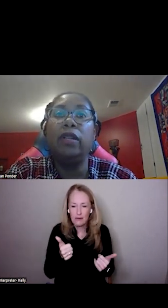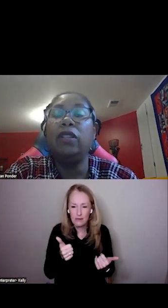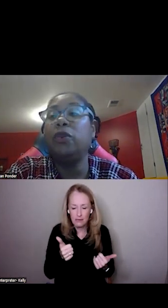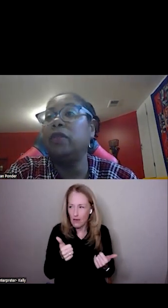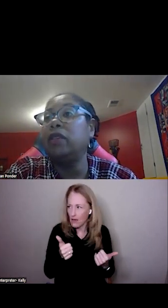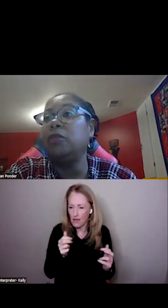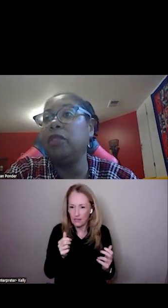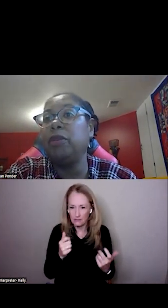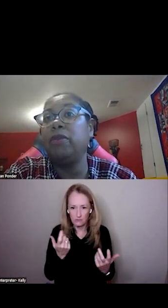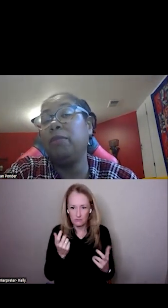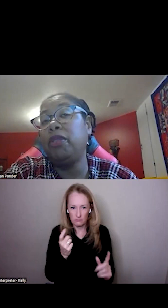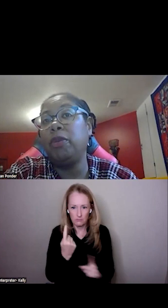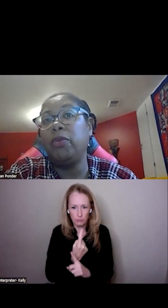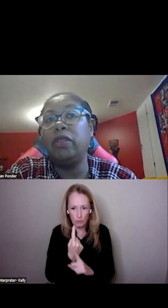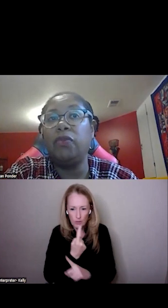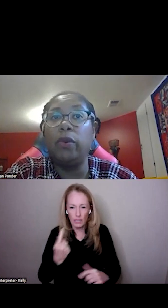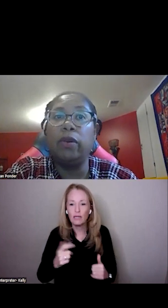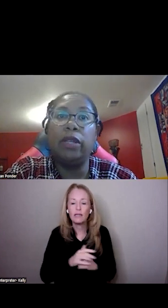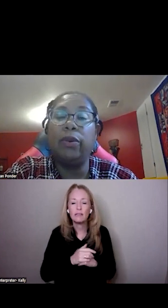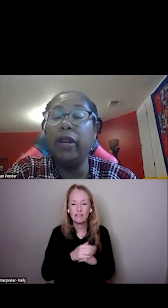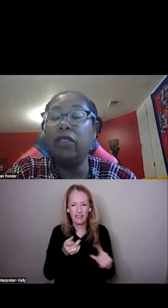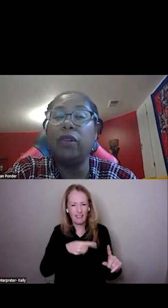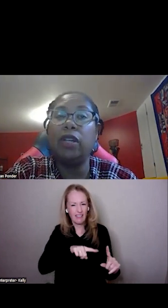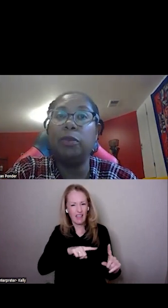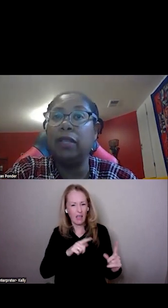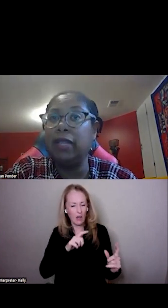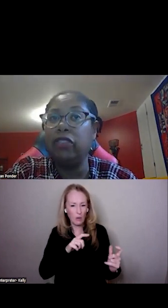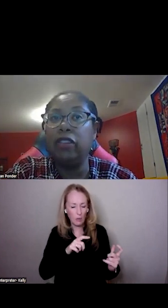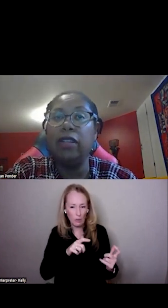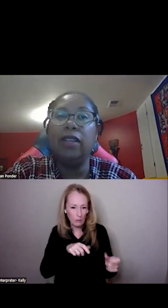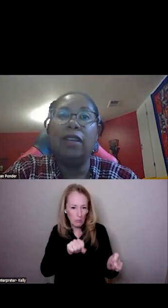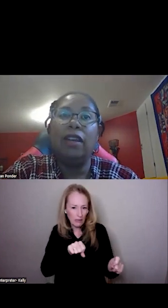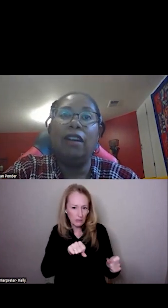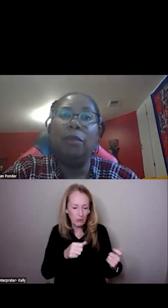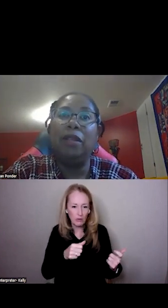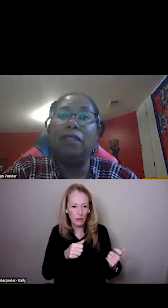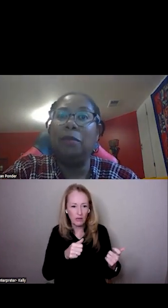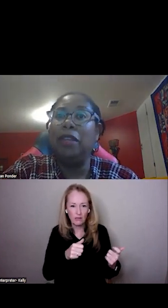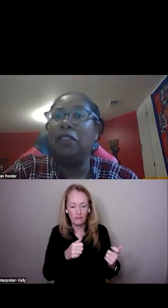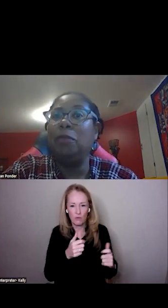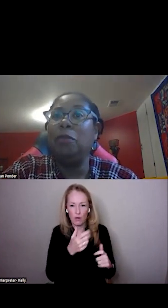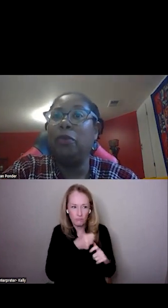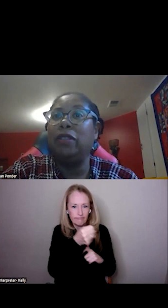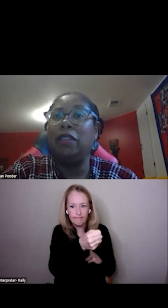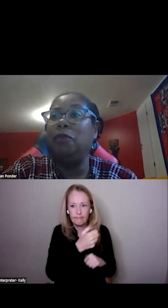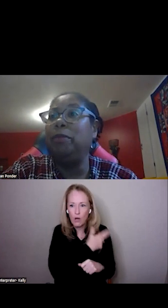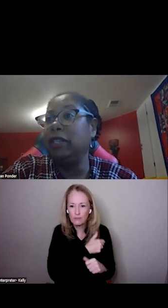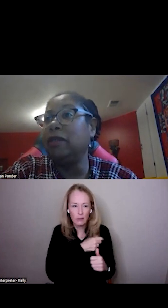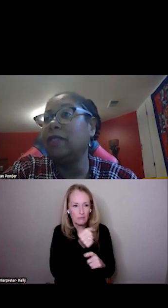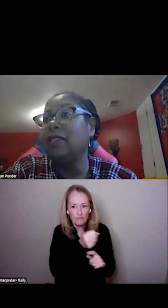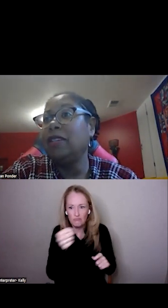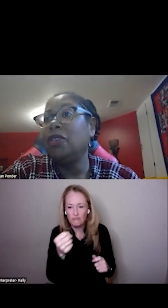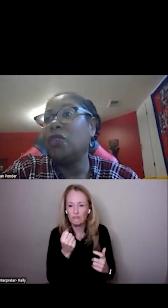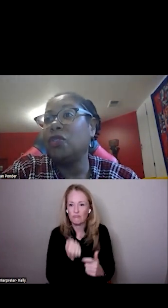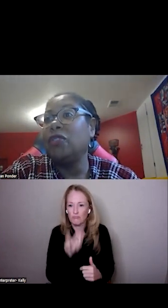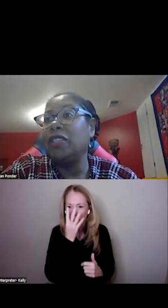for certain things, put them at risk for, arrest, for hospitalization. And in some cases, people received